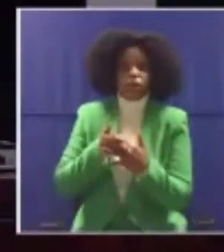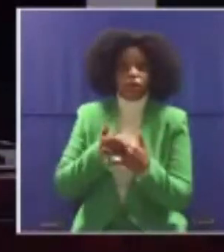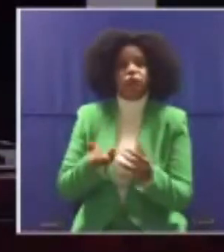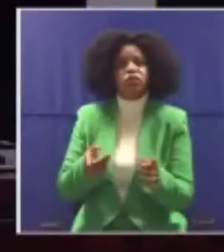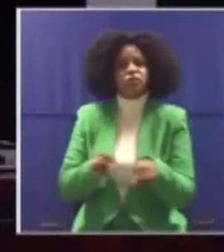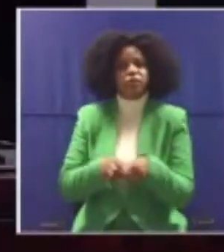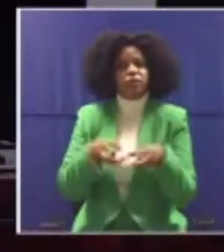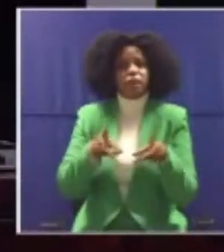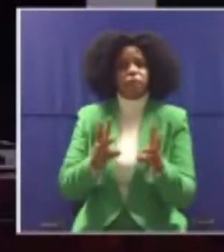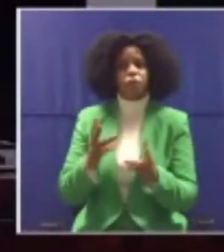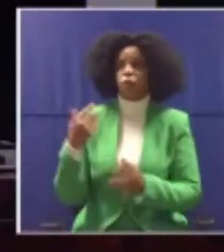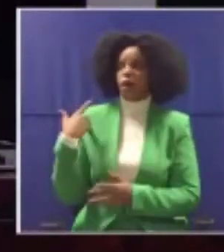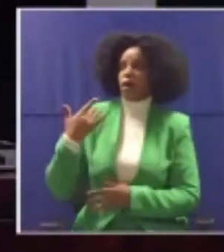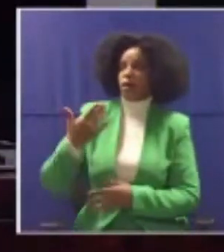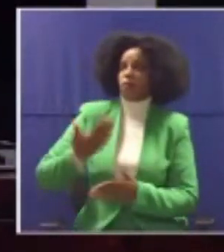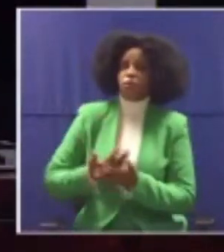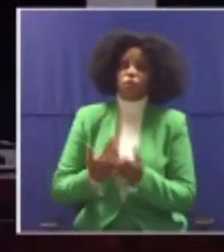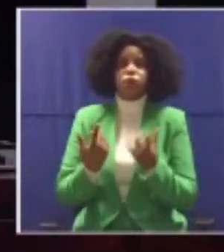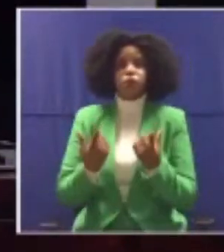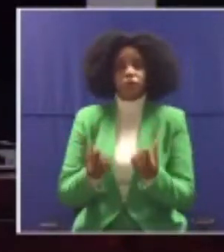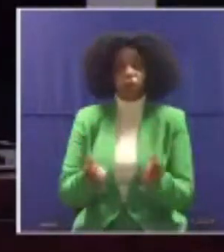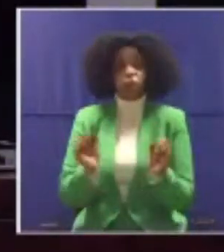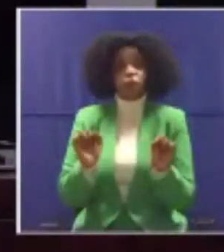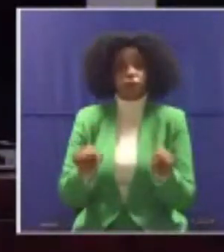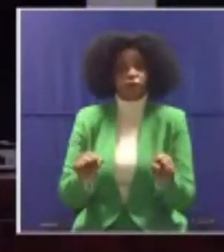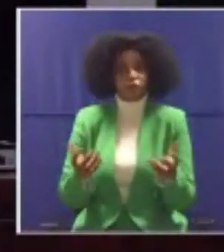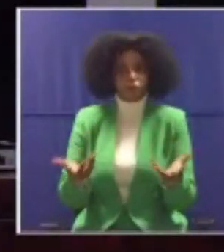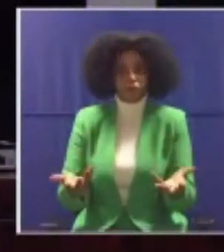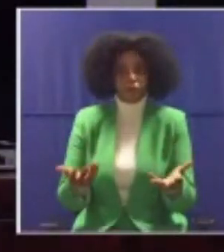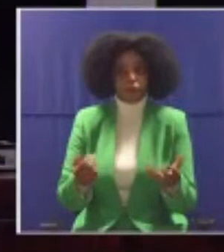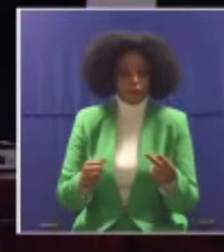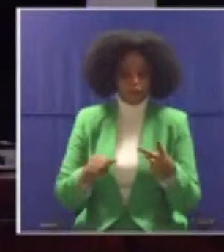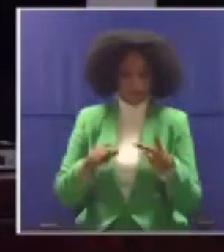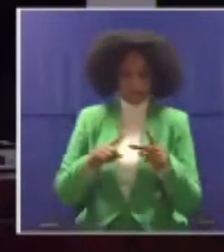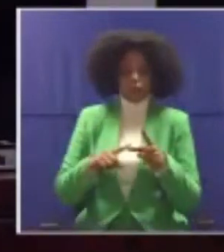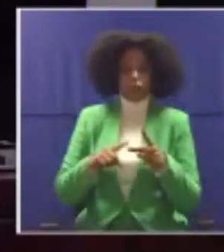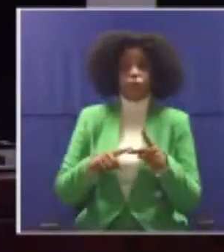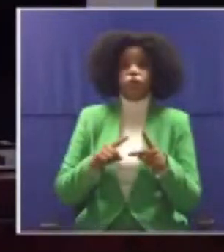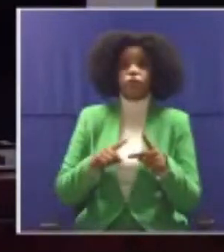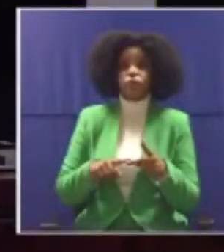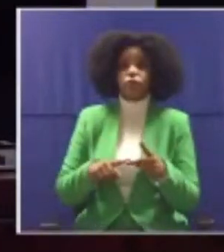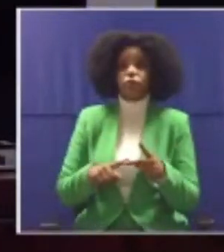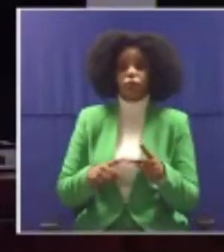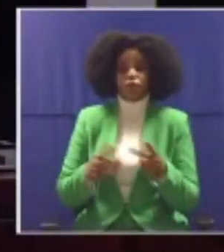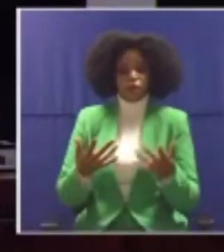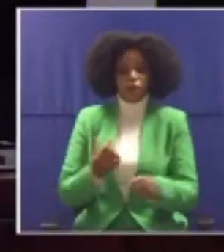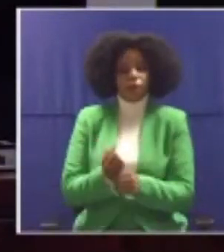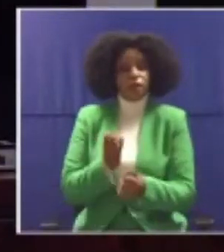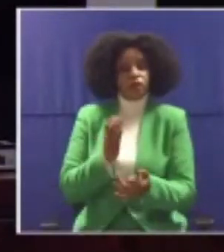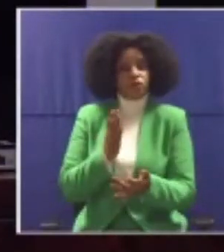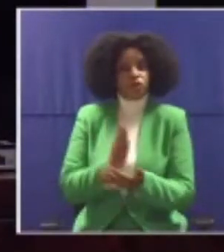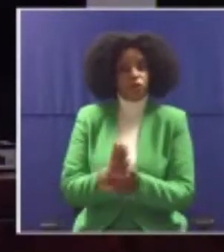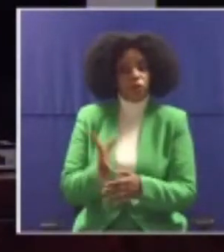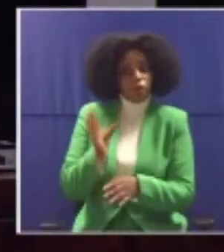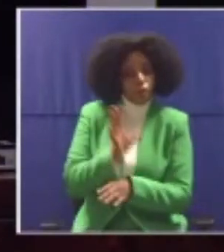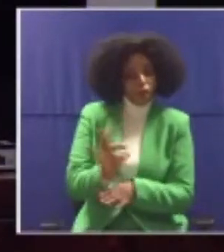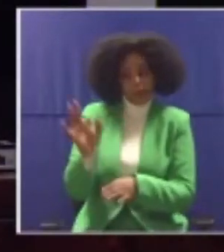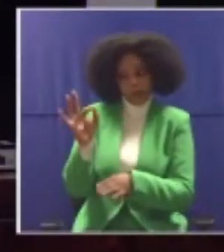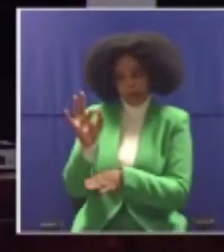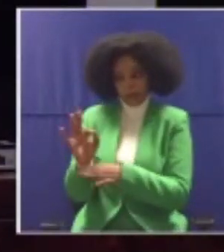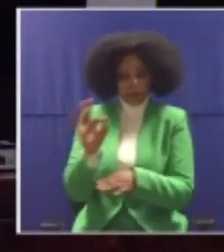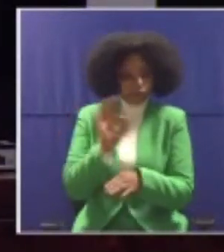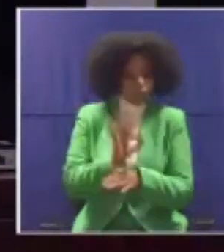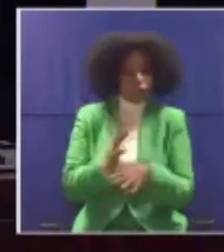doing so far. 2, ensure alignment of plans, including